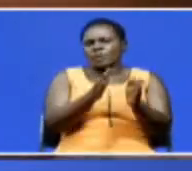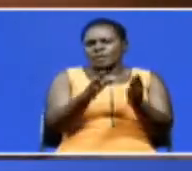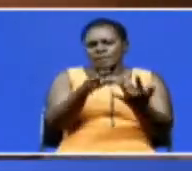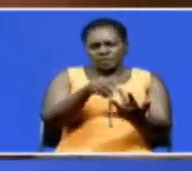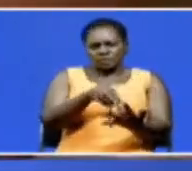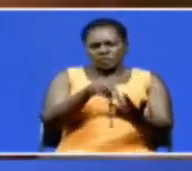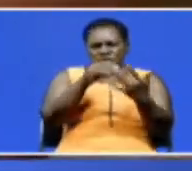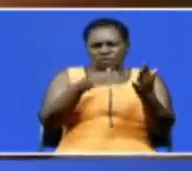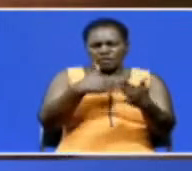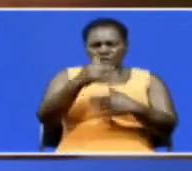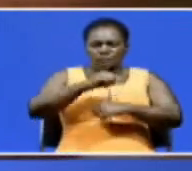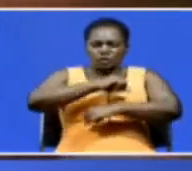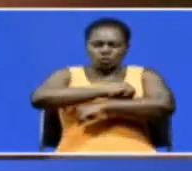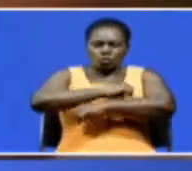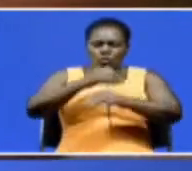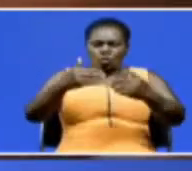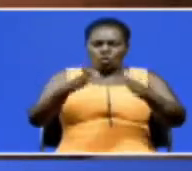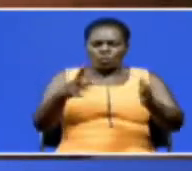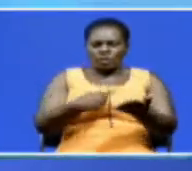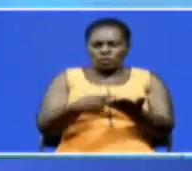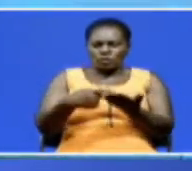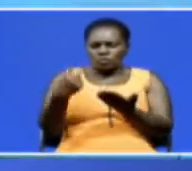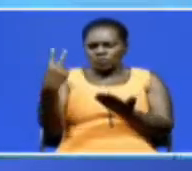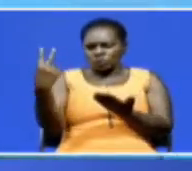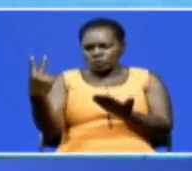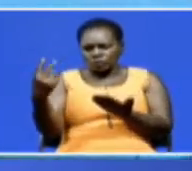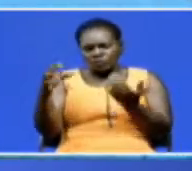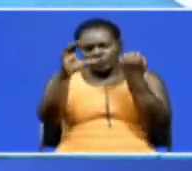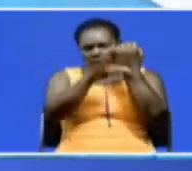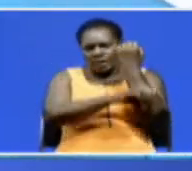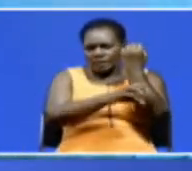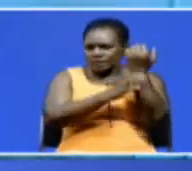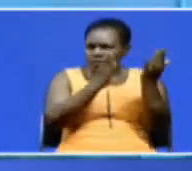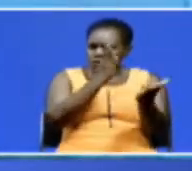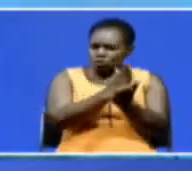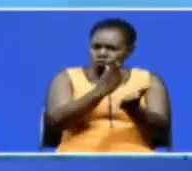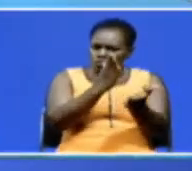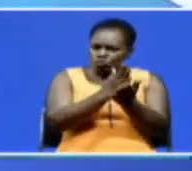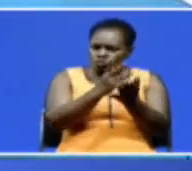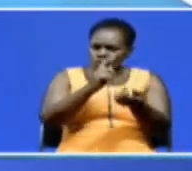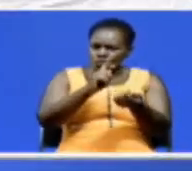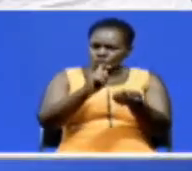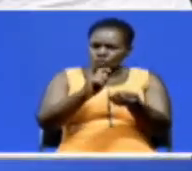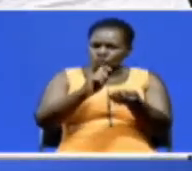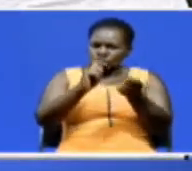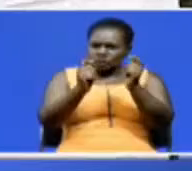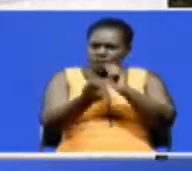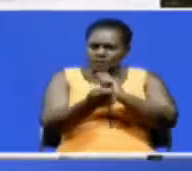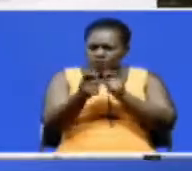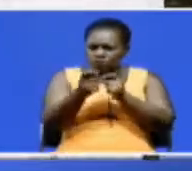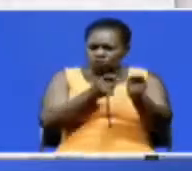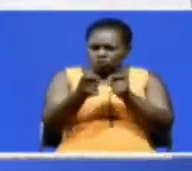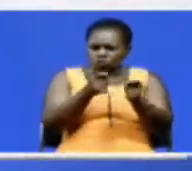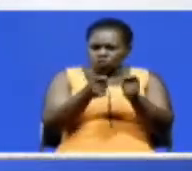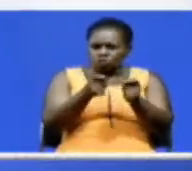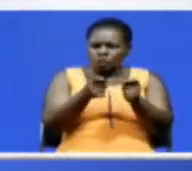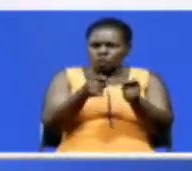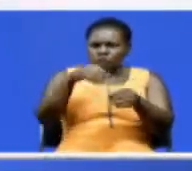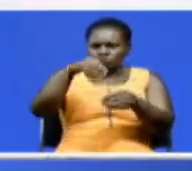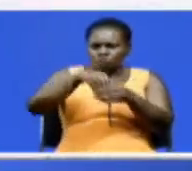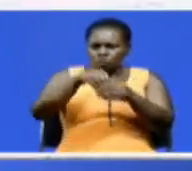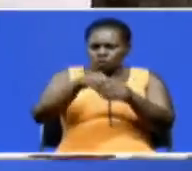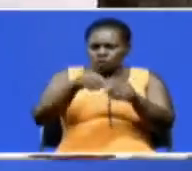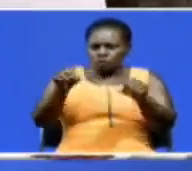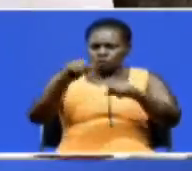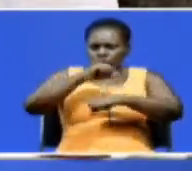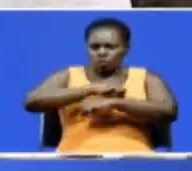especially after schools reopened last week. Is the country likely to revert to such containment measures, including closure